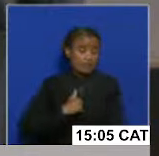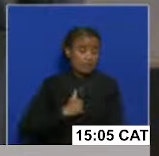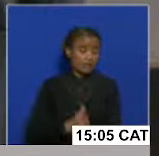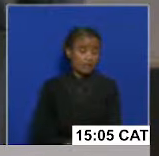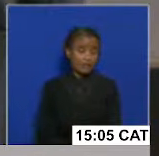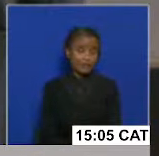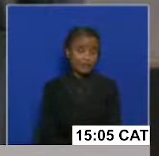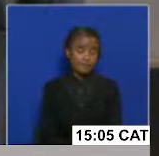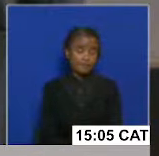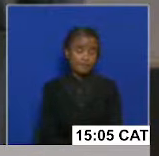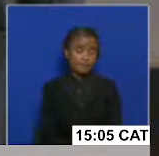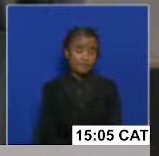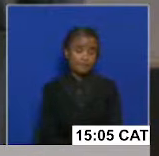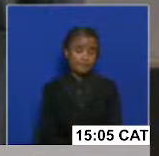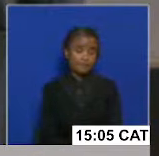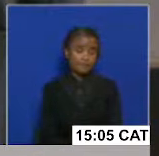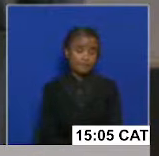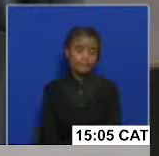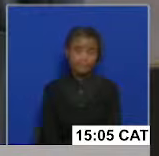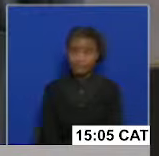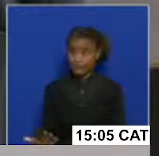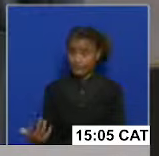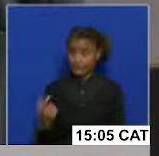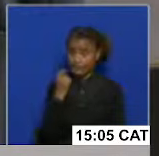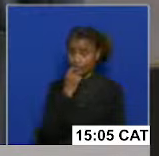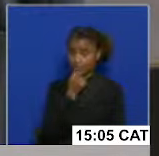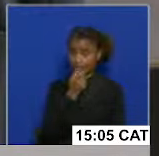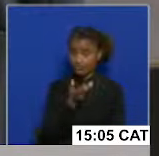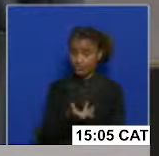Is that what was lucky, Chairperson. is that what you are suggesting?